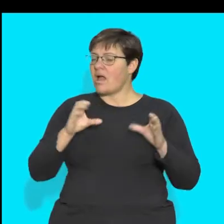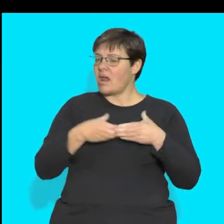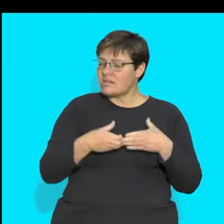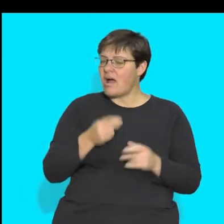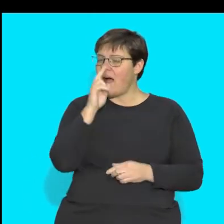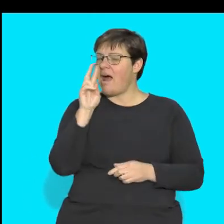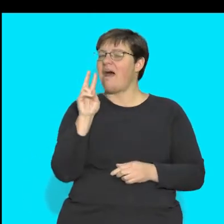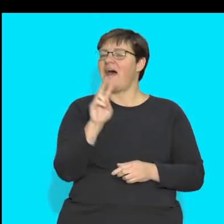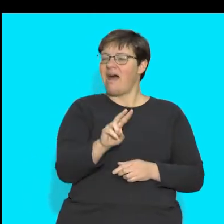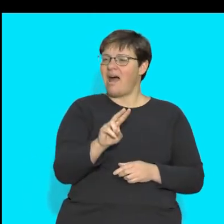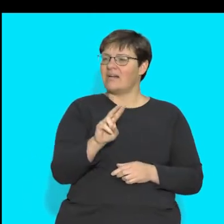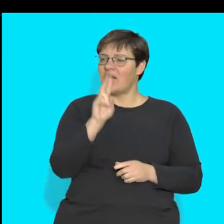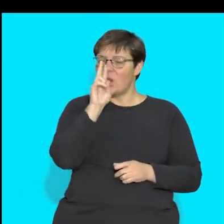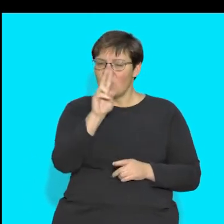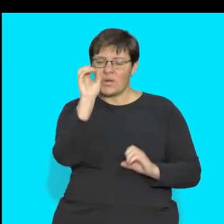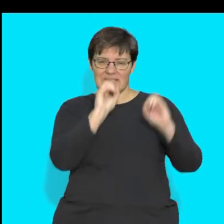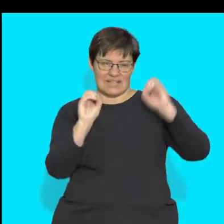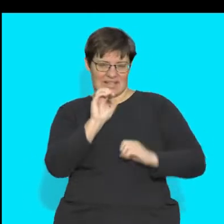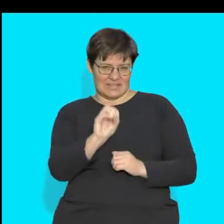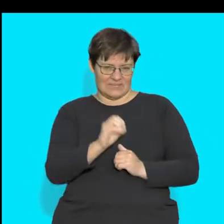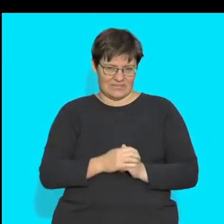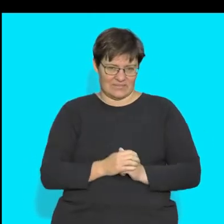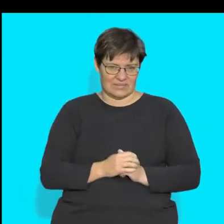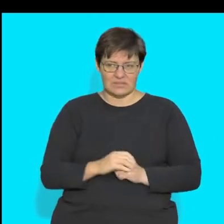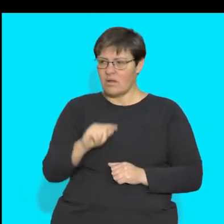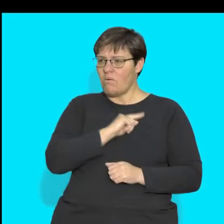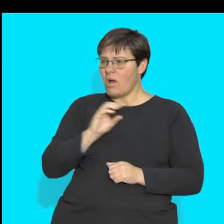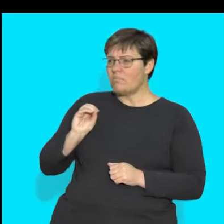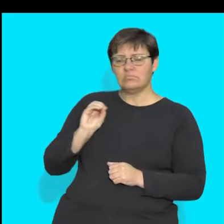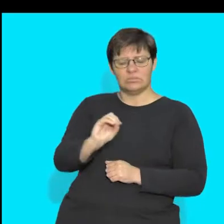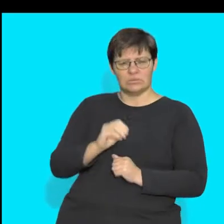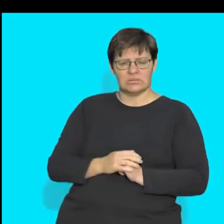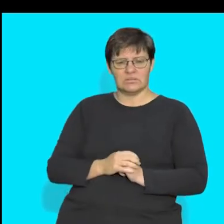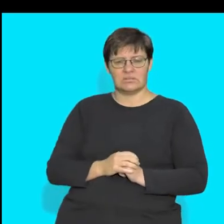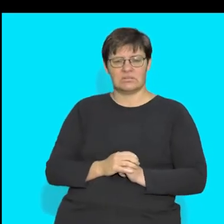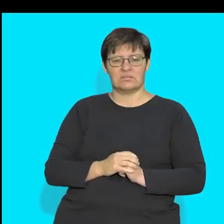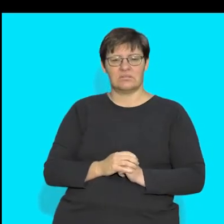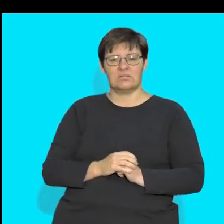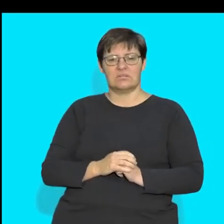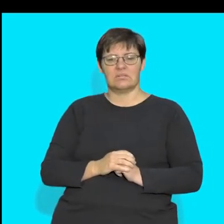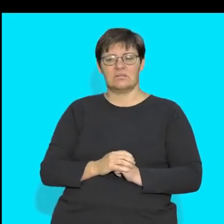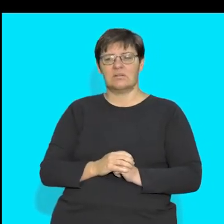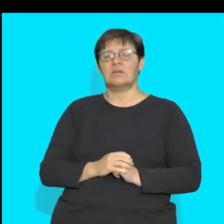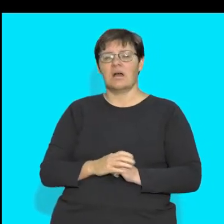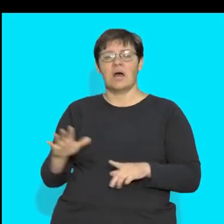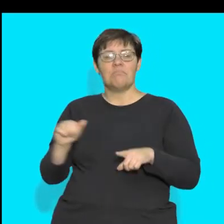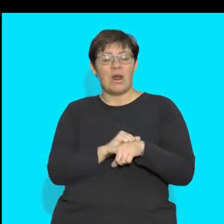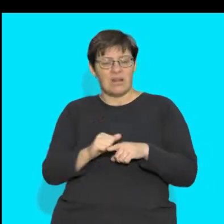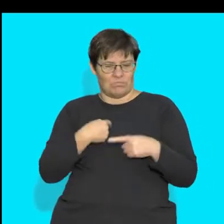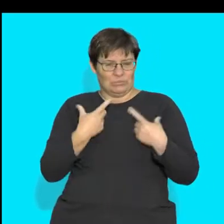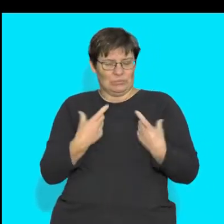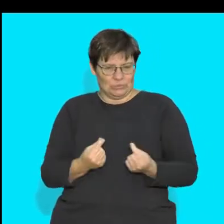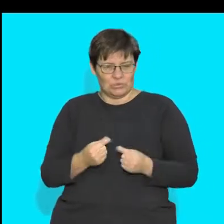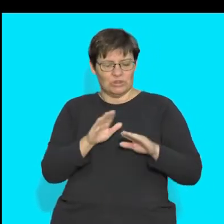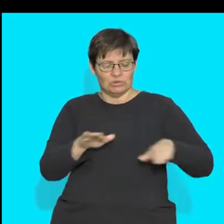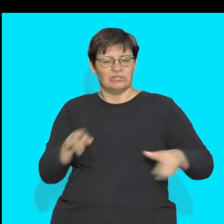in my class are able to have a look at cells. Now, the reason why I put this one up is because it's the first thing, the practical I do